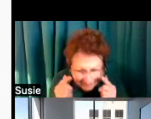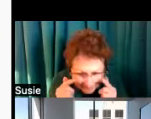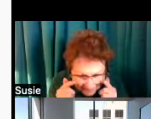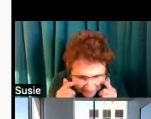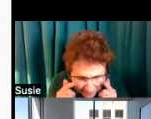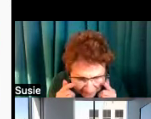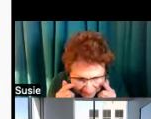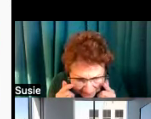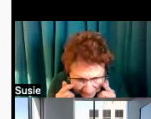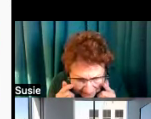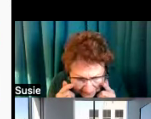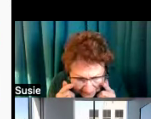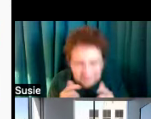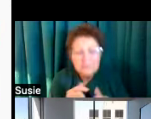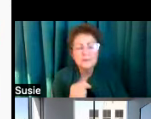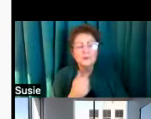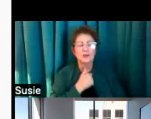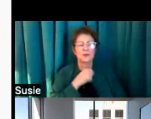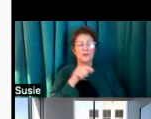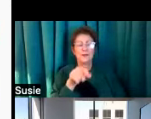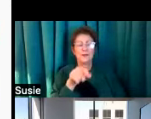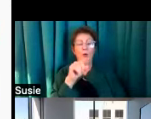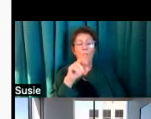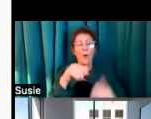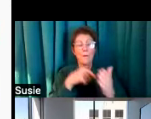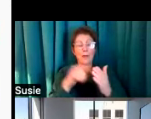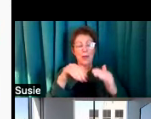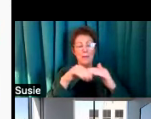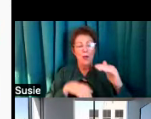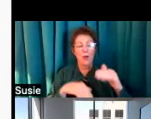free or pay below market rates.